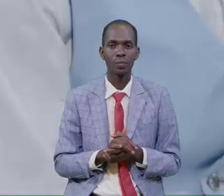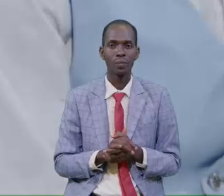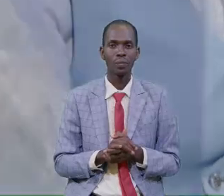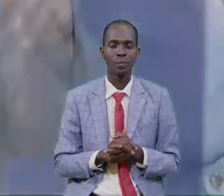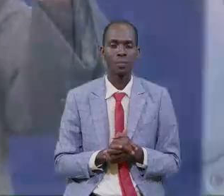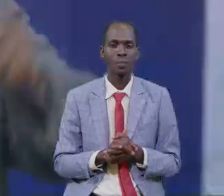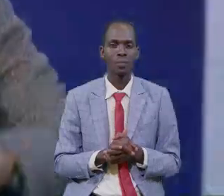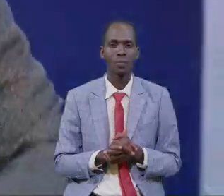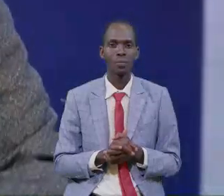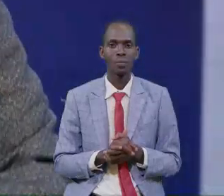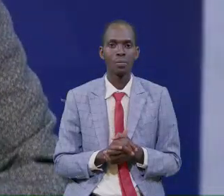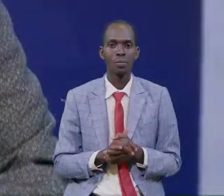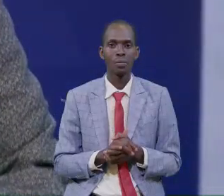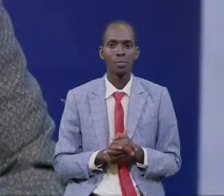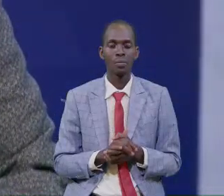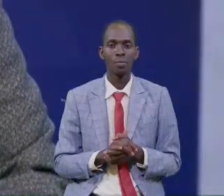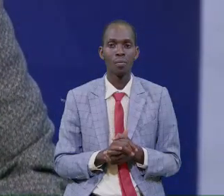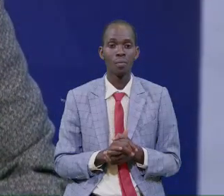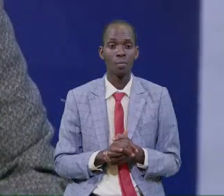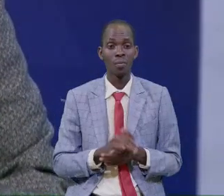Is that the work God has given you?